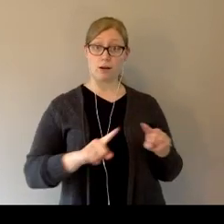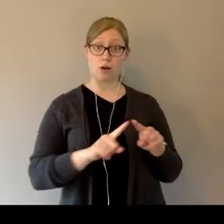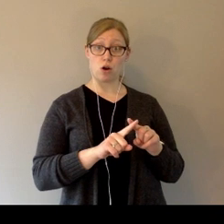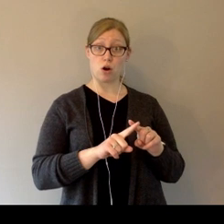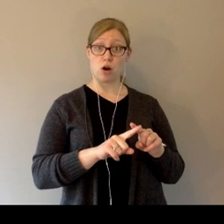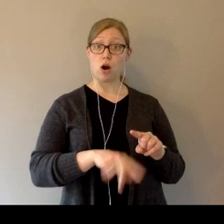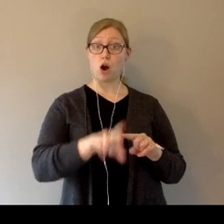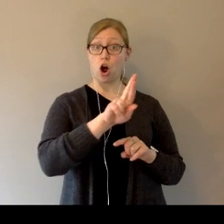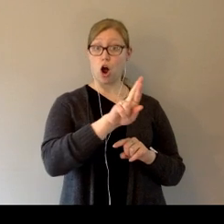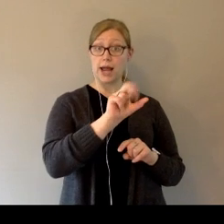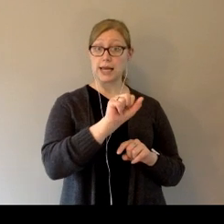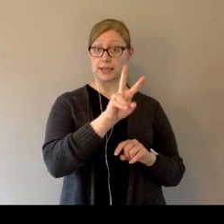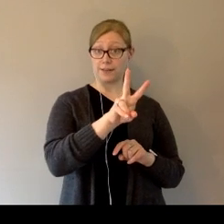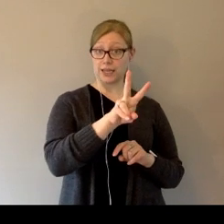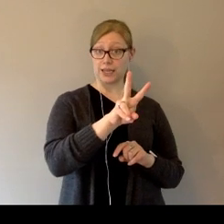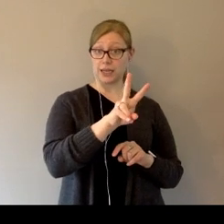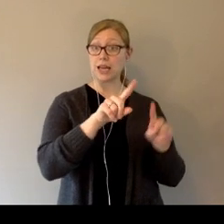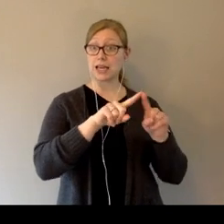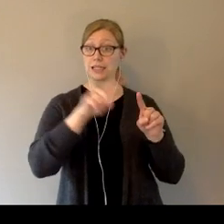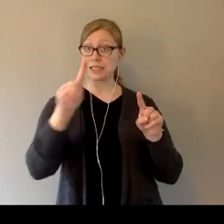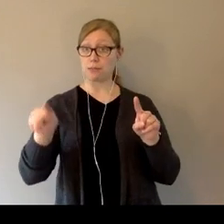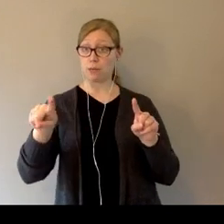is similar to triangle RTU.